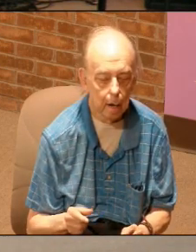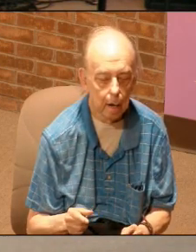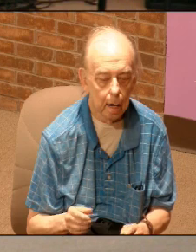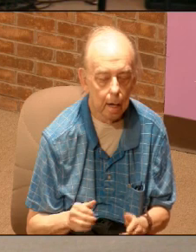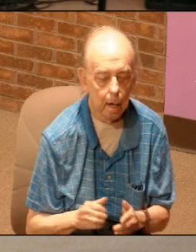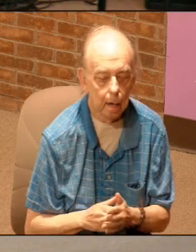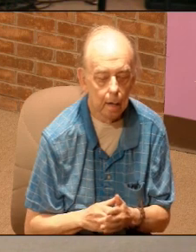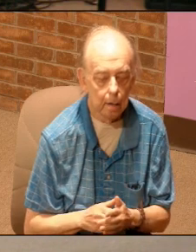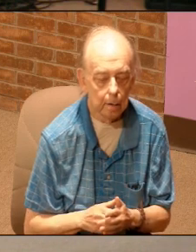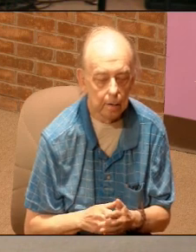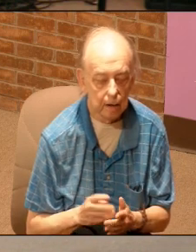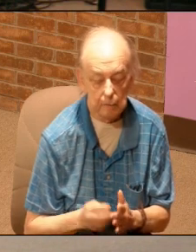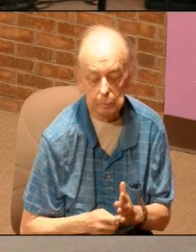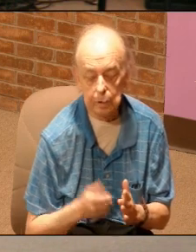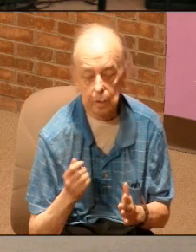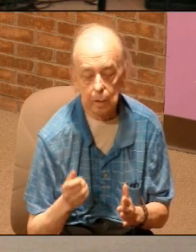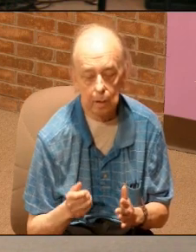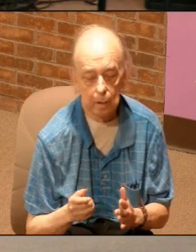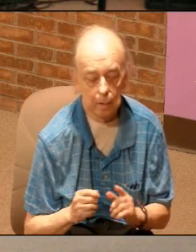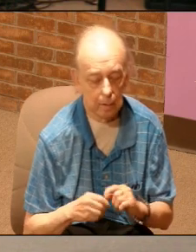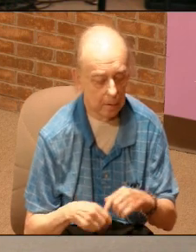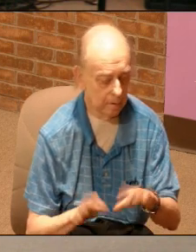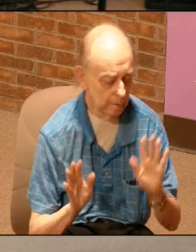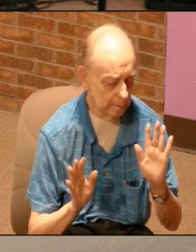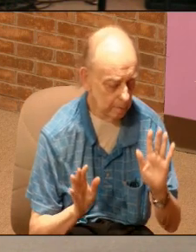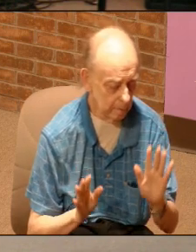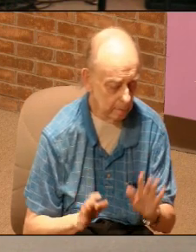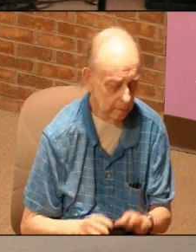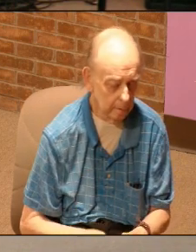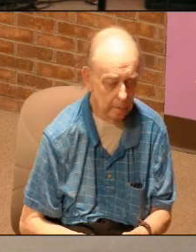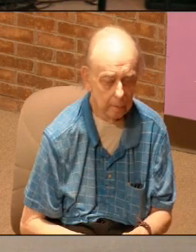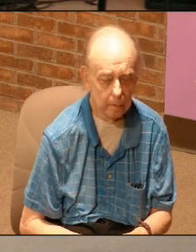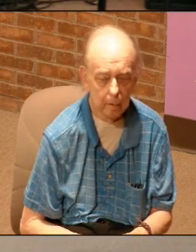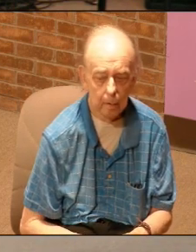got to be banished and gone away with.